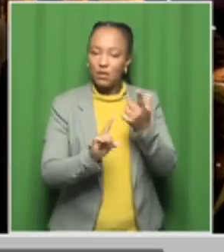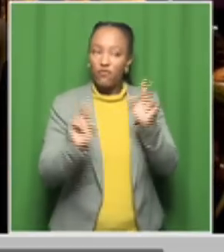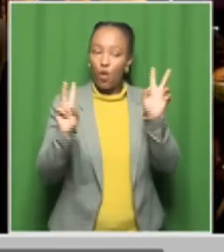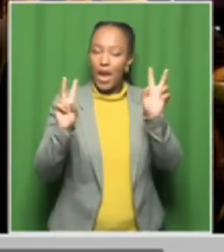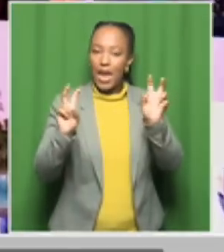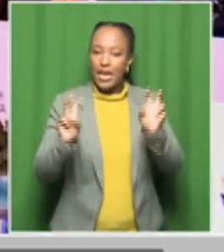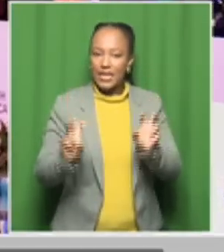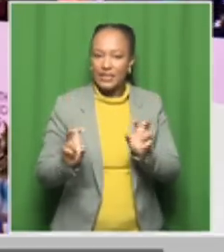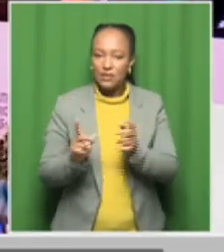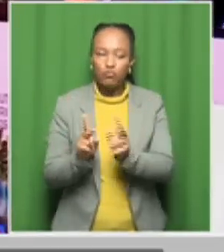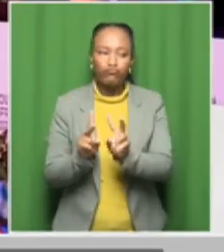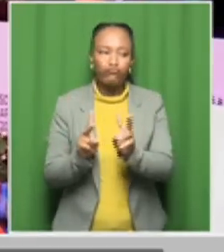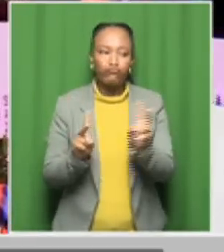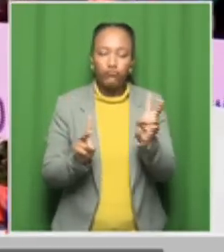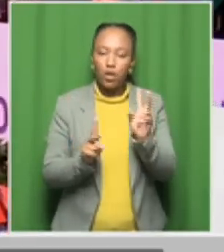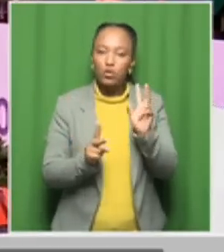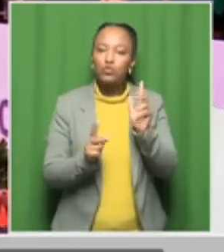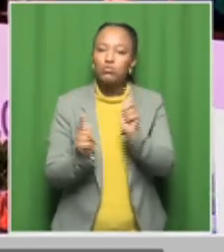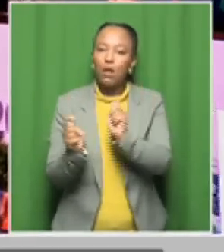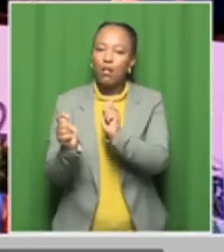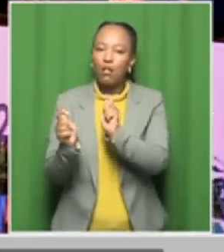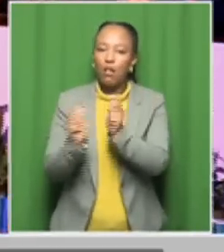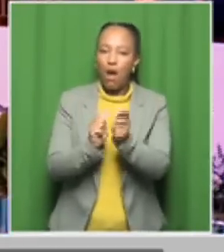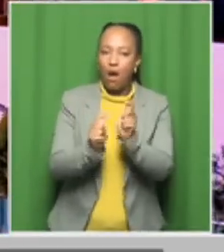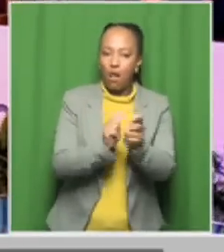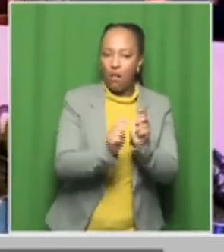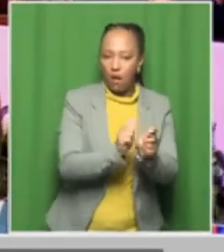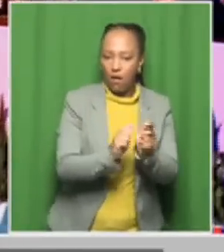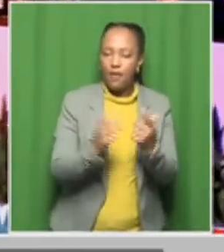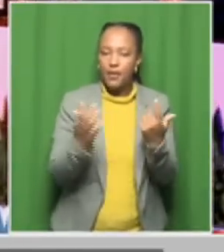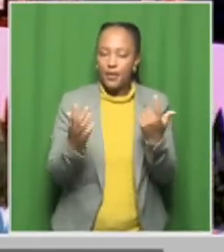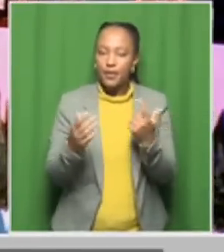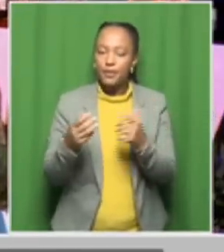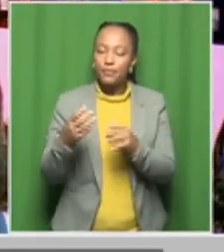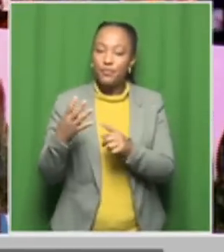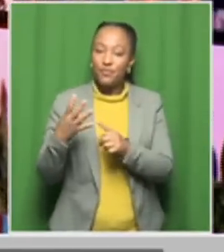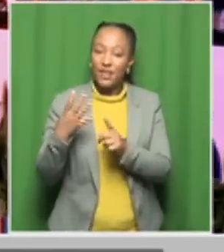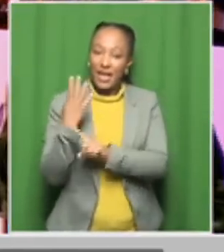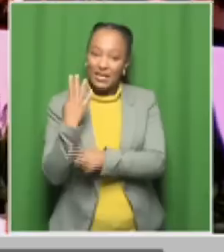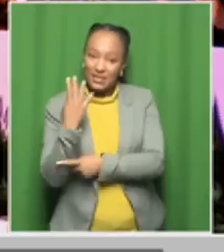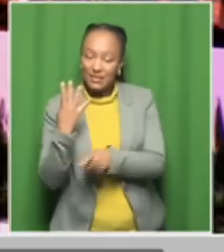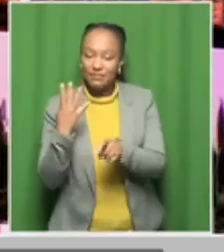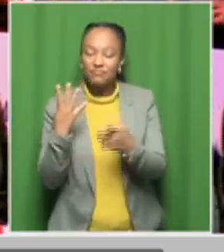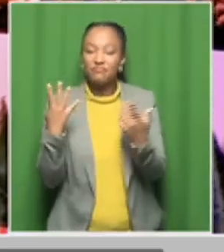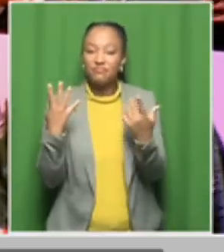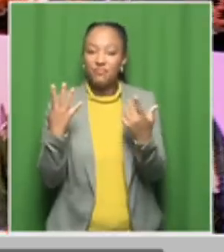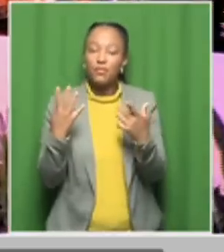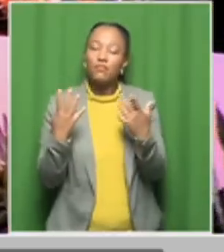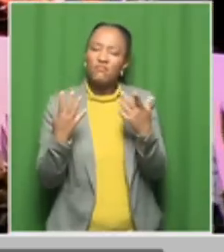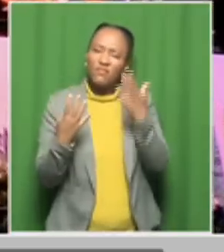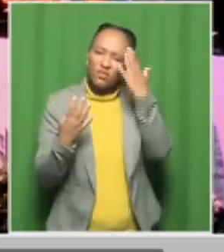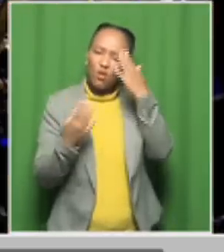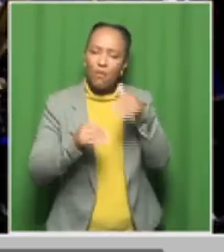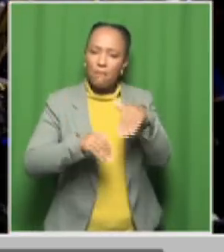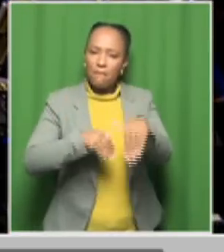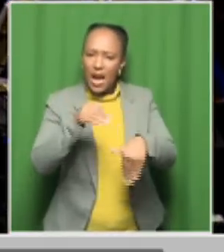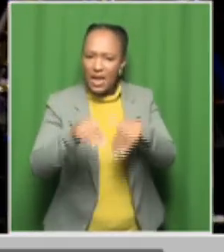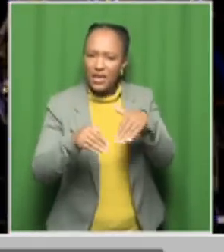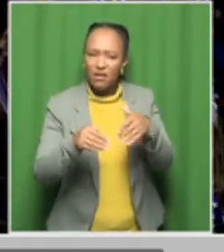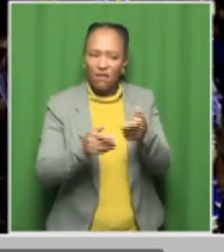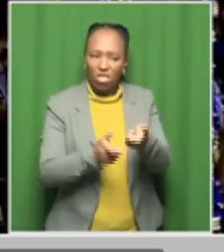developing countries of the South. The last priority is critical minerals. Here again, as you know, there is a